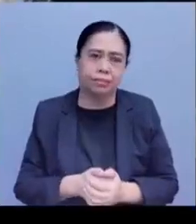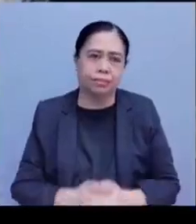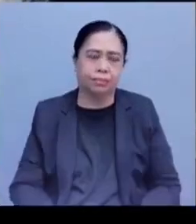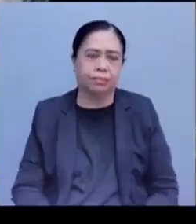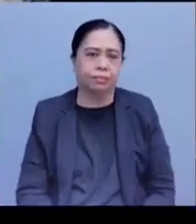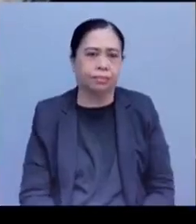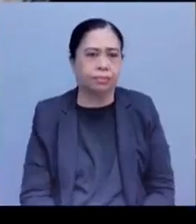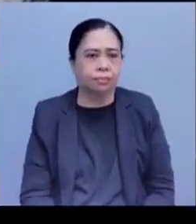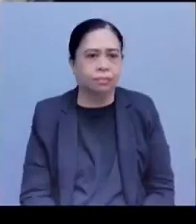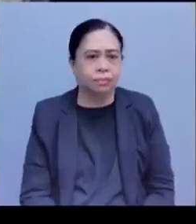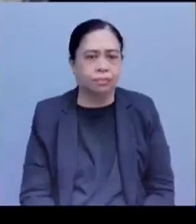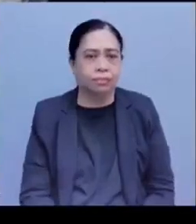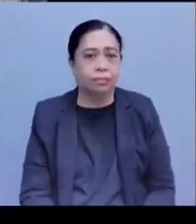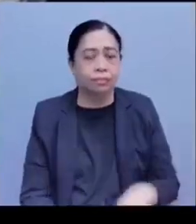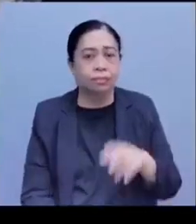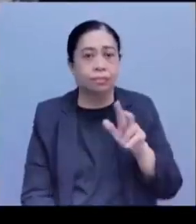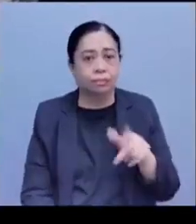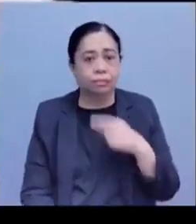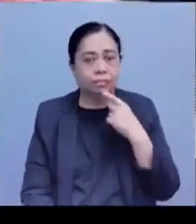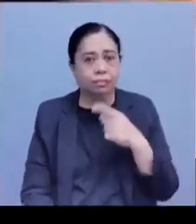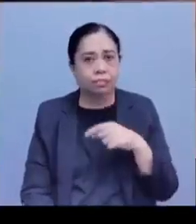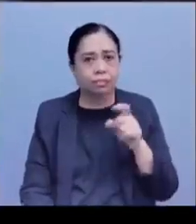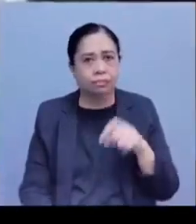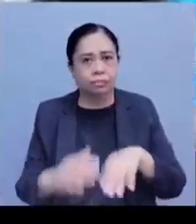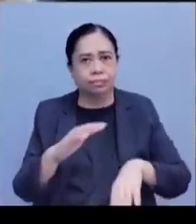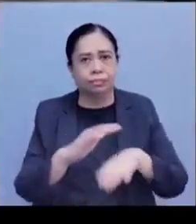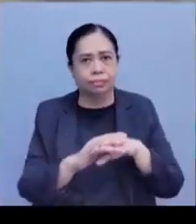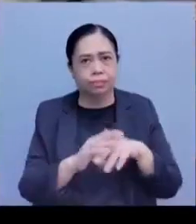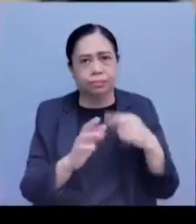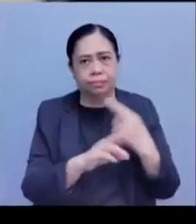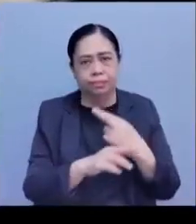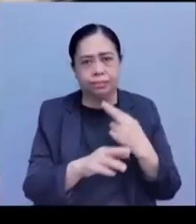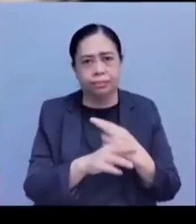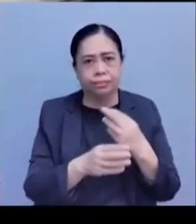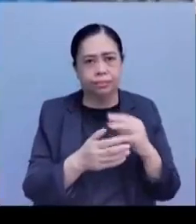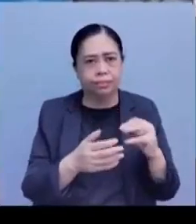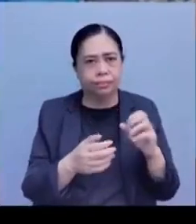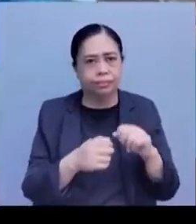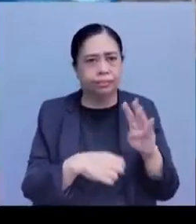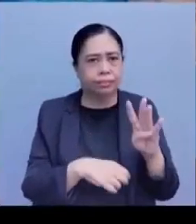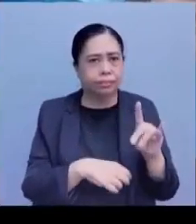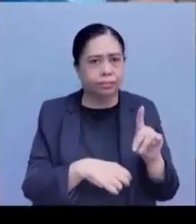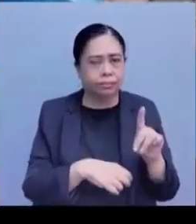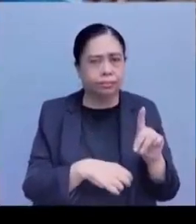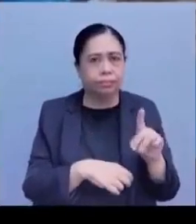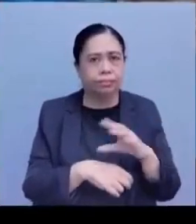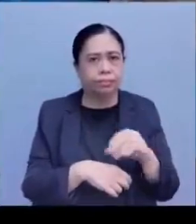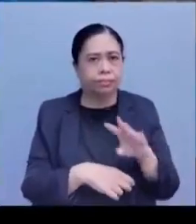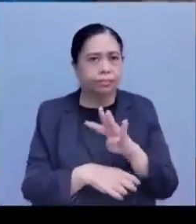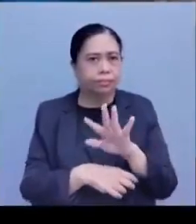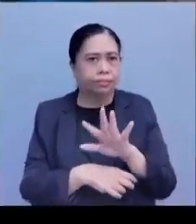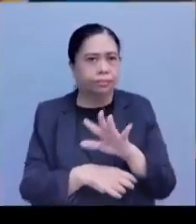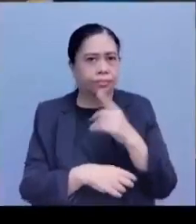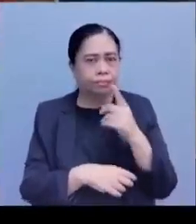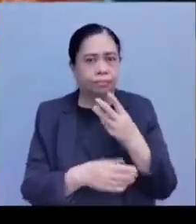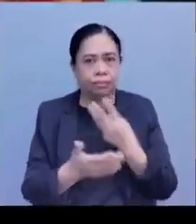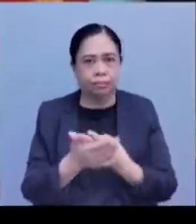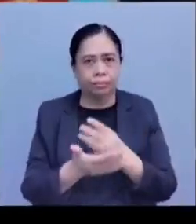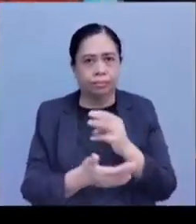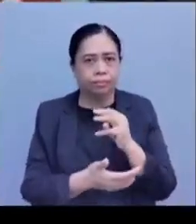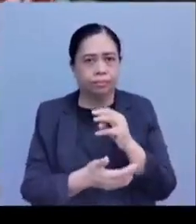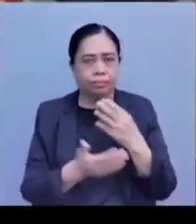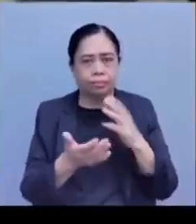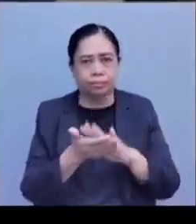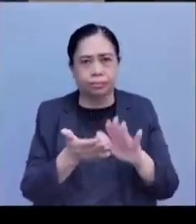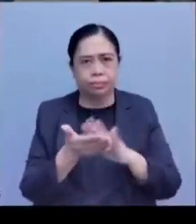Order No. 39 mandating a price ceiling for regular milled rice at 41 per kilo and 45 pesos for well-milled